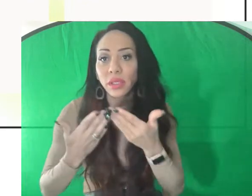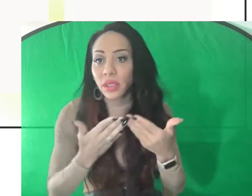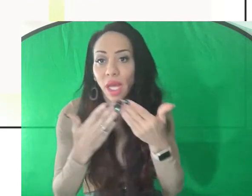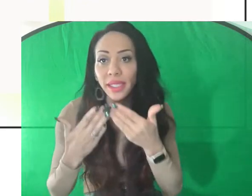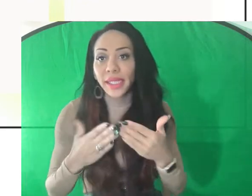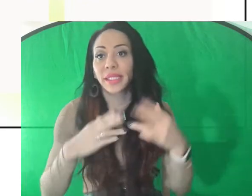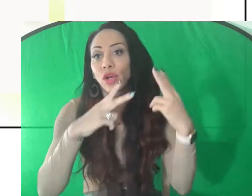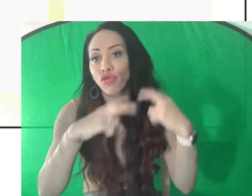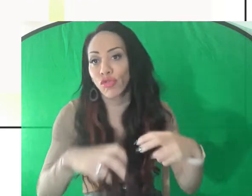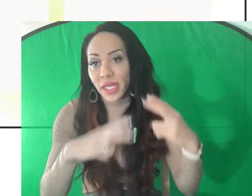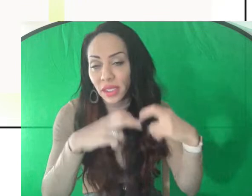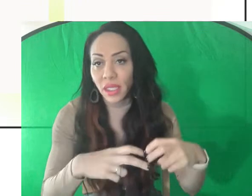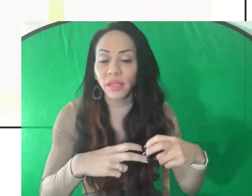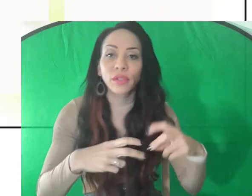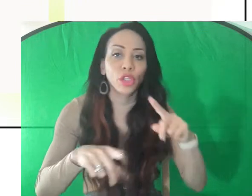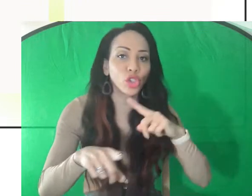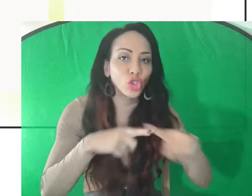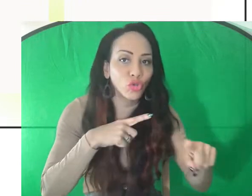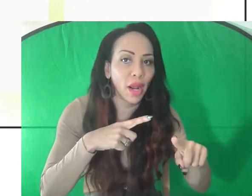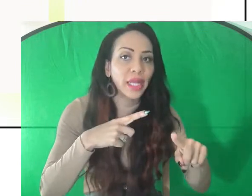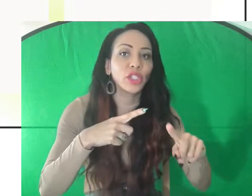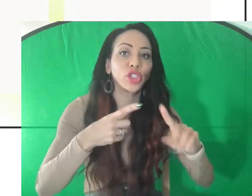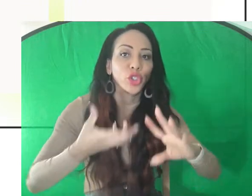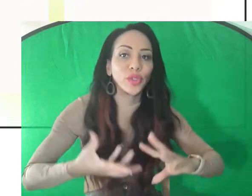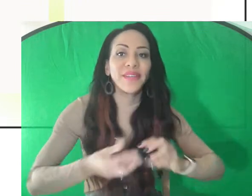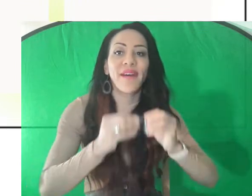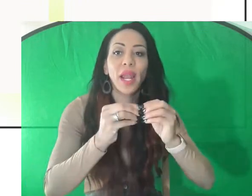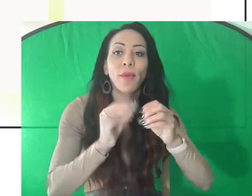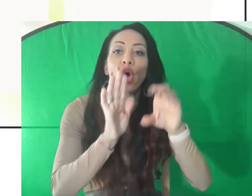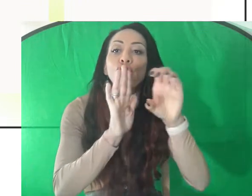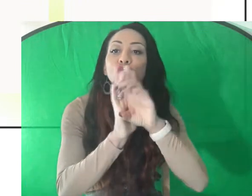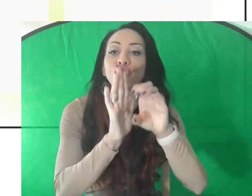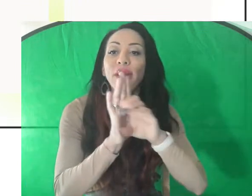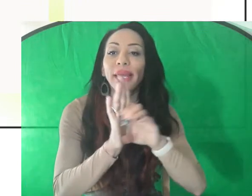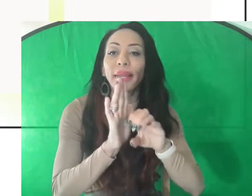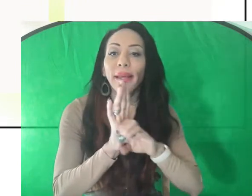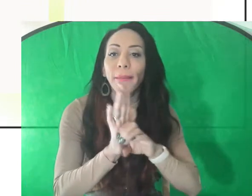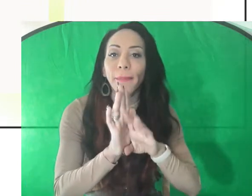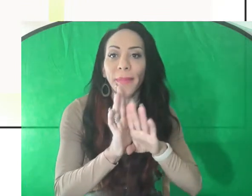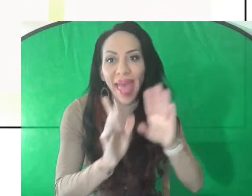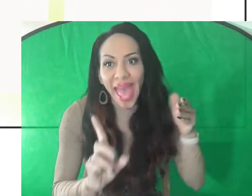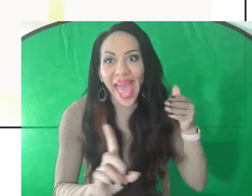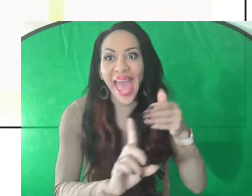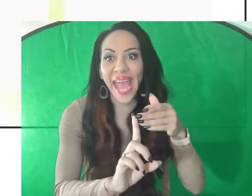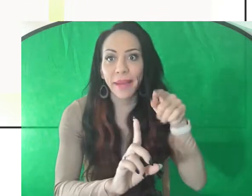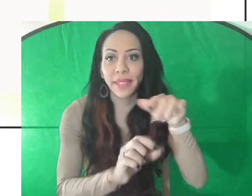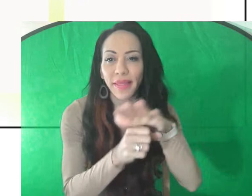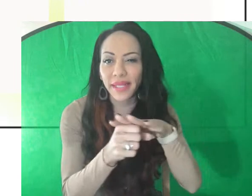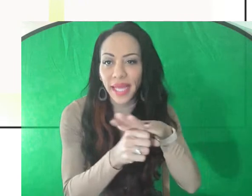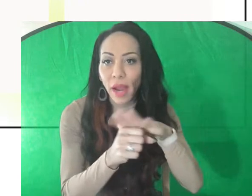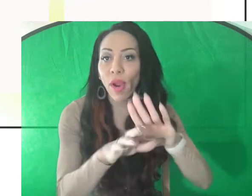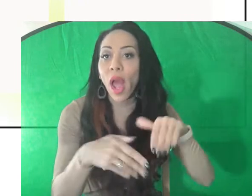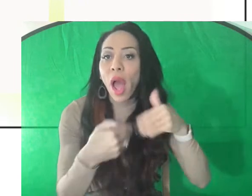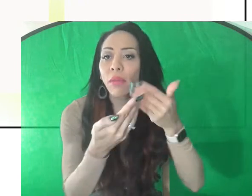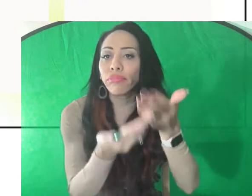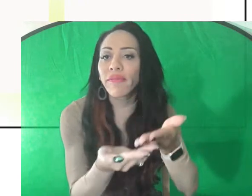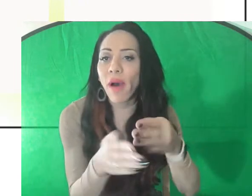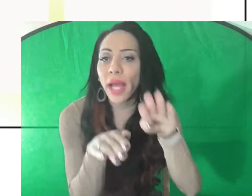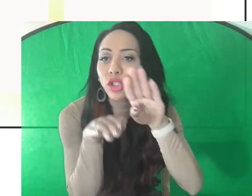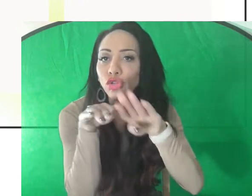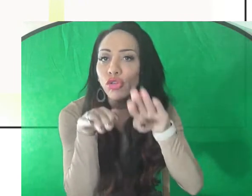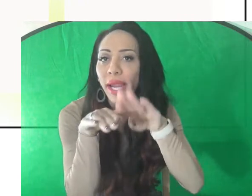programs and curricula specifically aimed at this area, and also providing training for this area. But